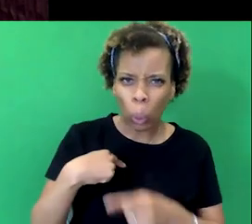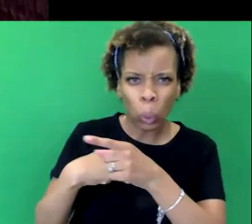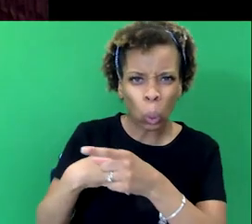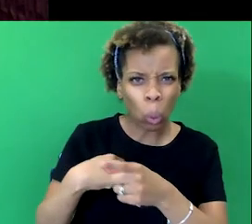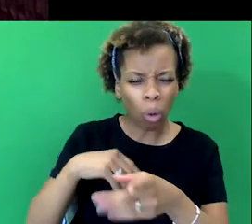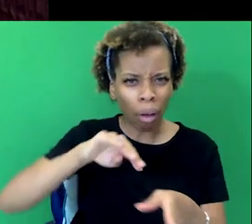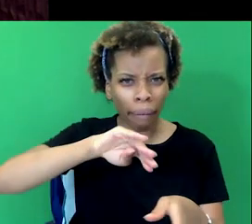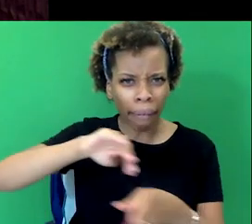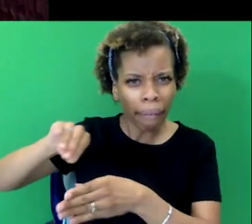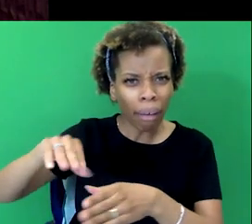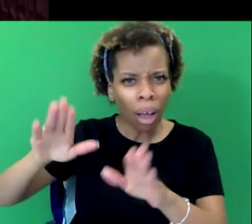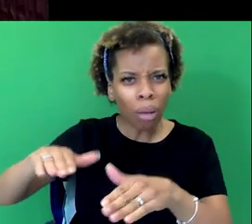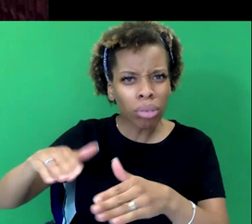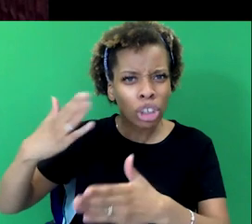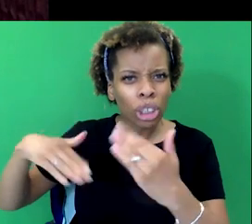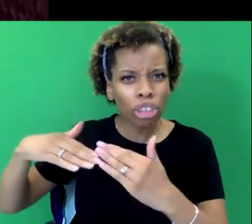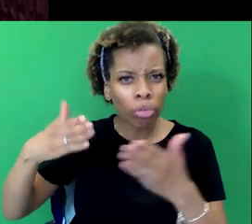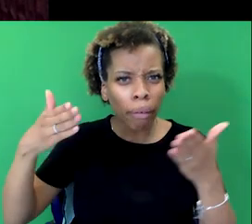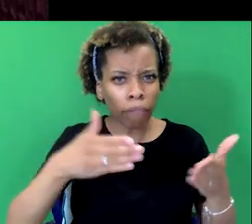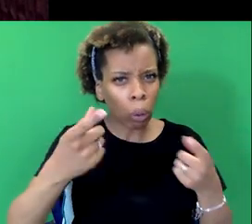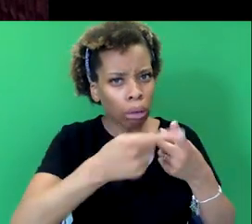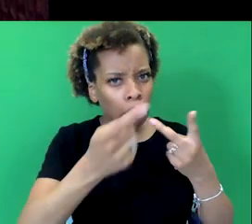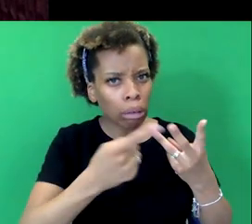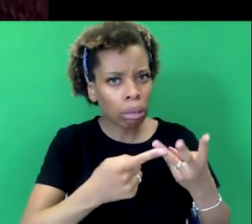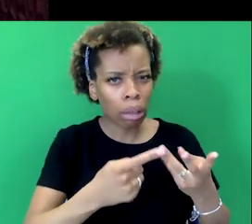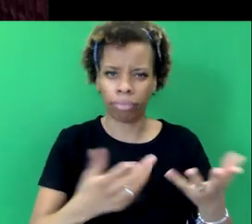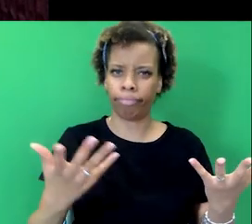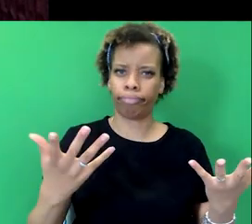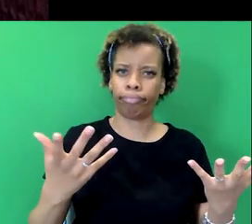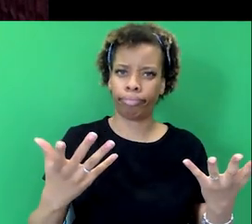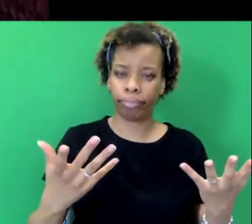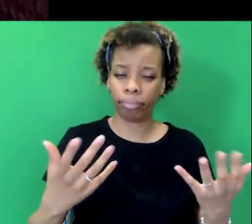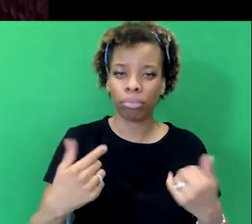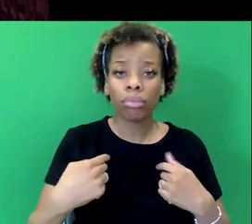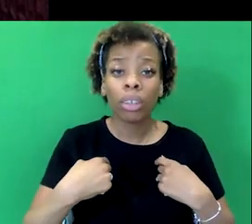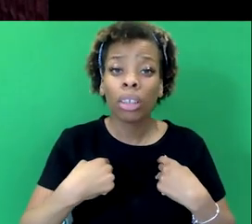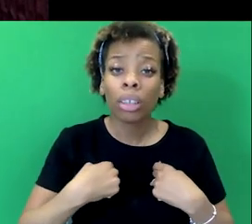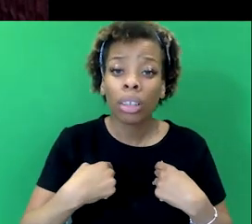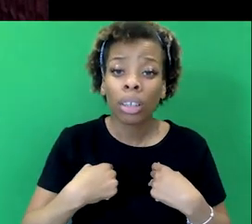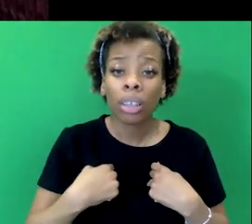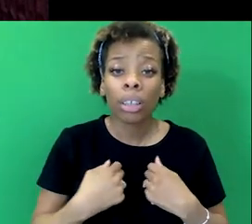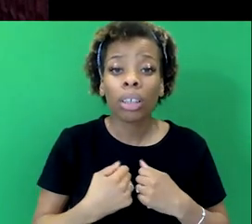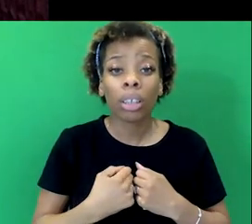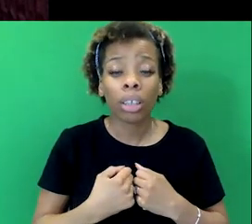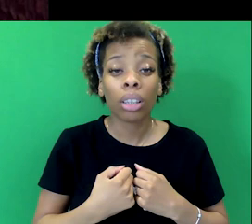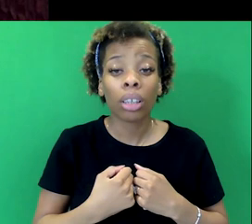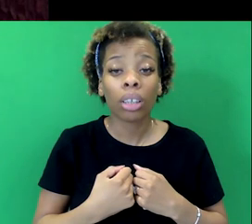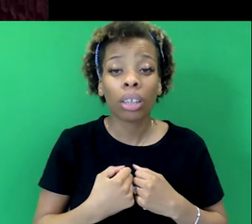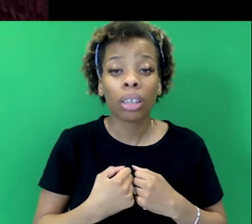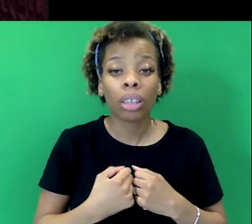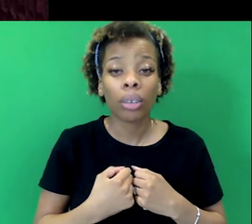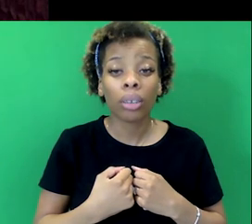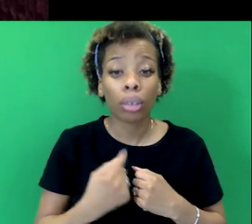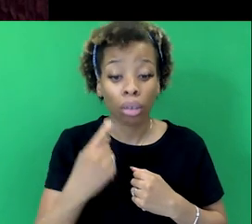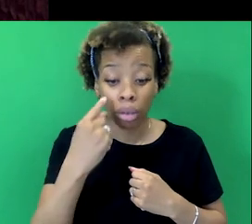So I am, it's not just about being careful, it's about proving that